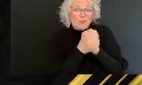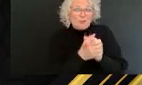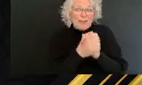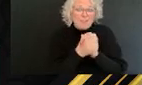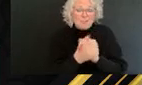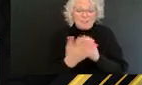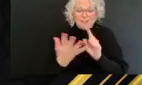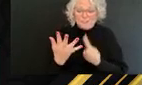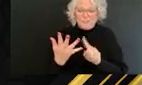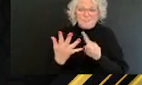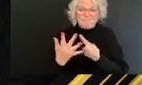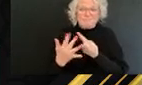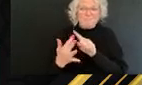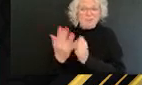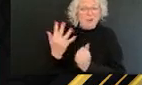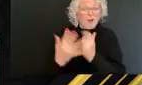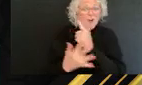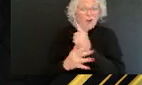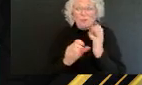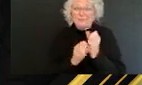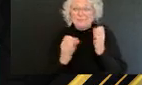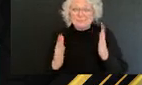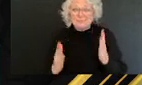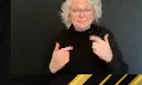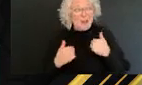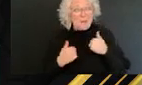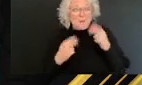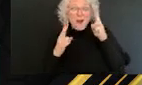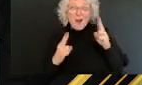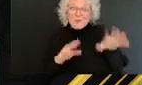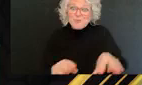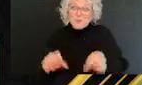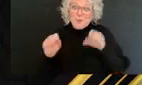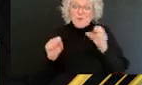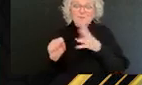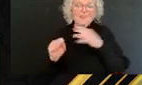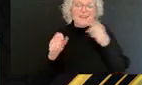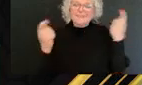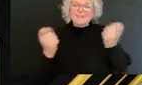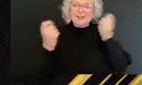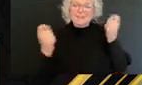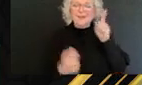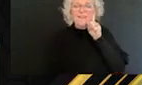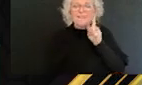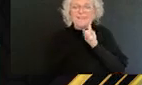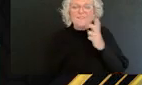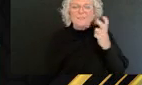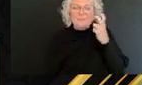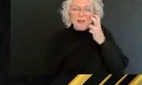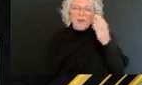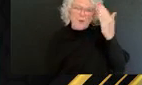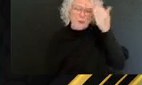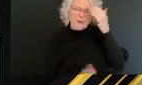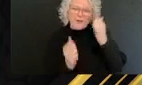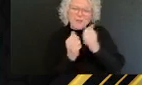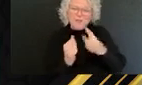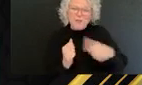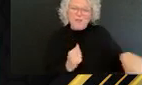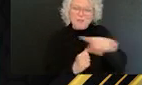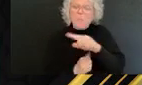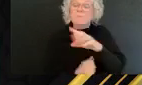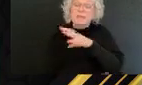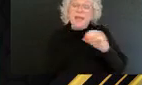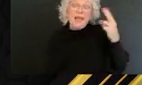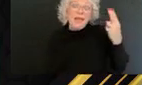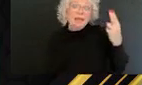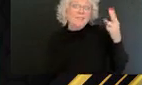all the amazing award recipients this evening. It's been an honor to host and to celebrate DeafBlind Awareness Week with you. And actually, Helen Keller